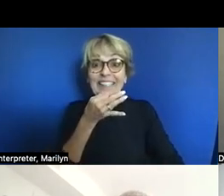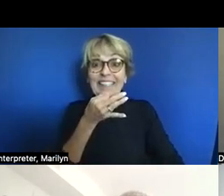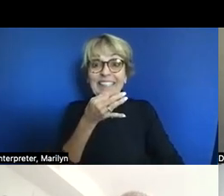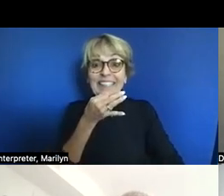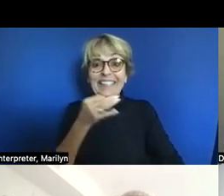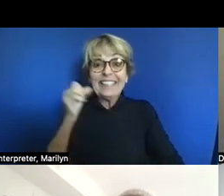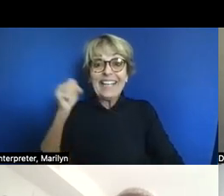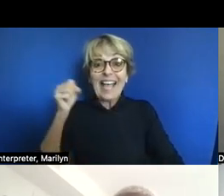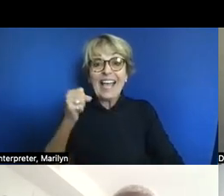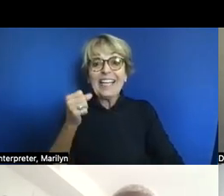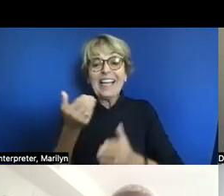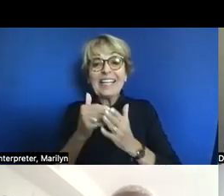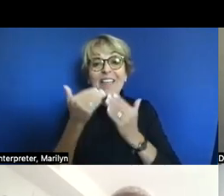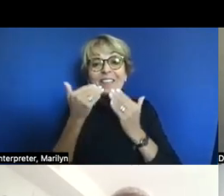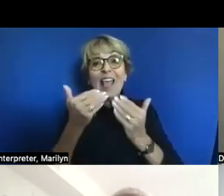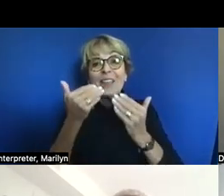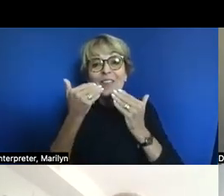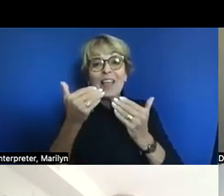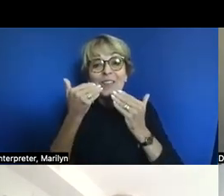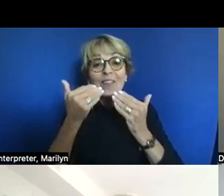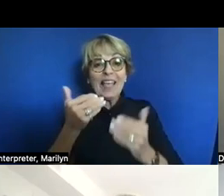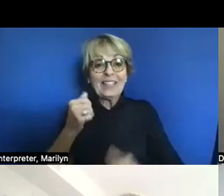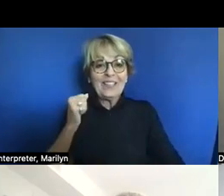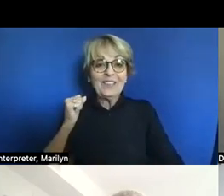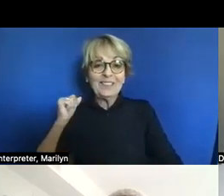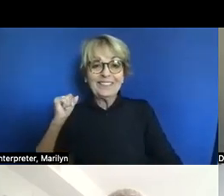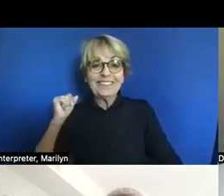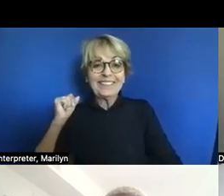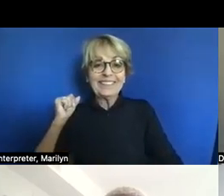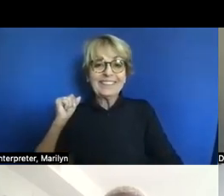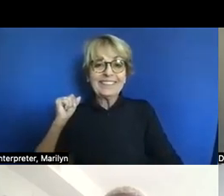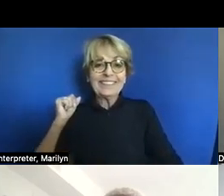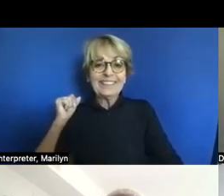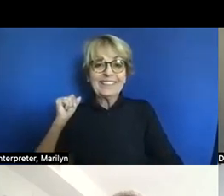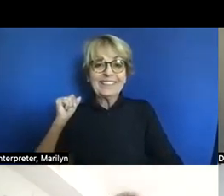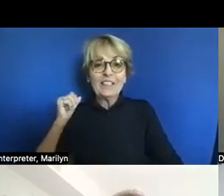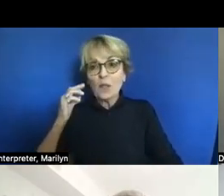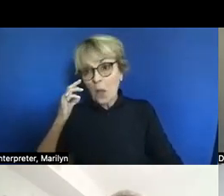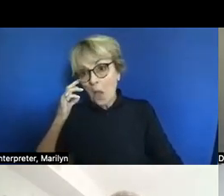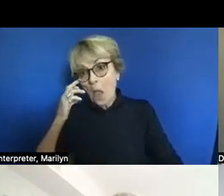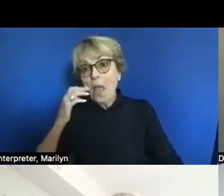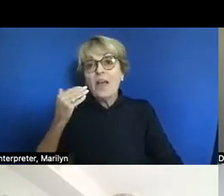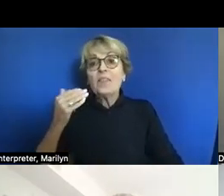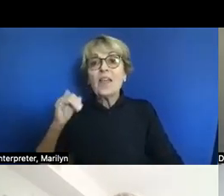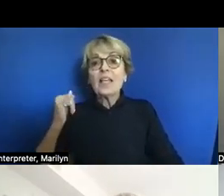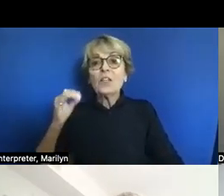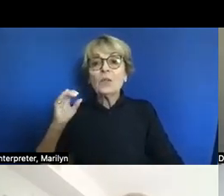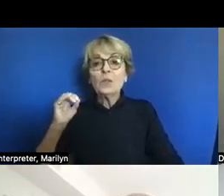yes, again, thank you. Thank you. Thank you. Thank you. Thank you. Thank you, Jolie. And thank you for being